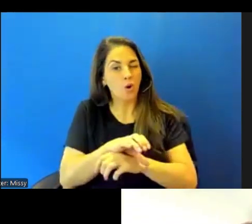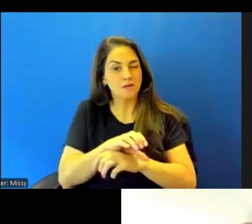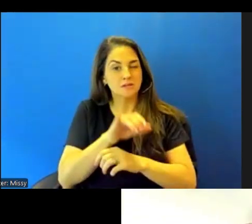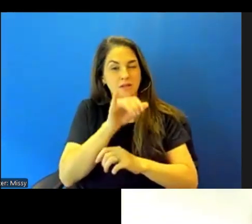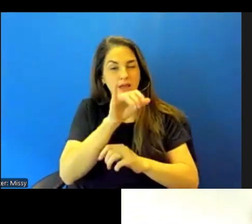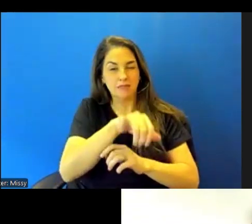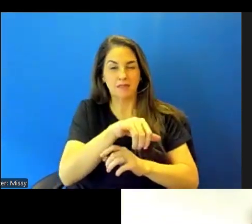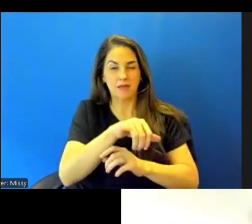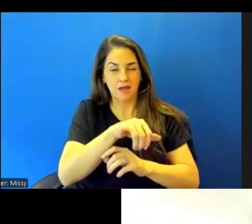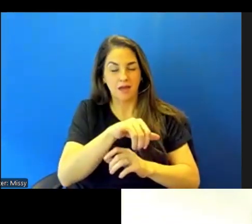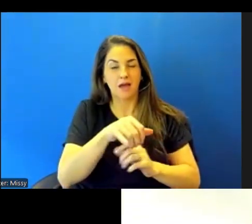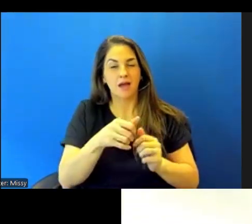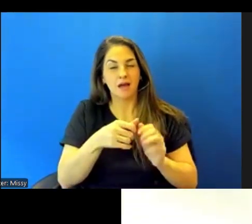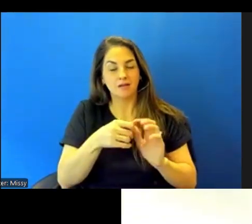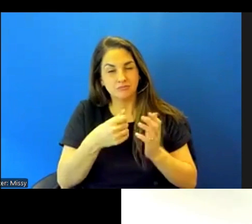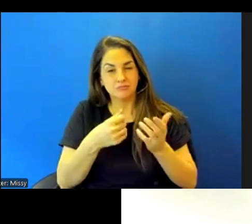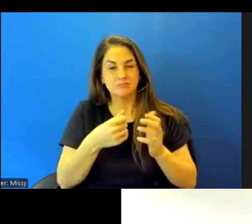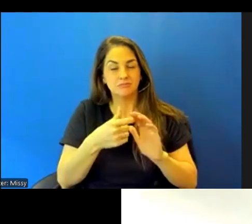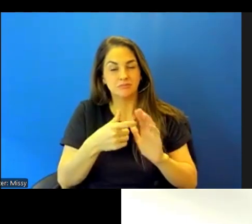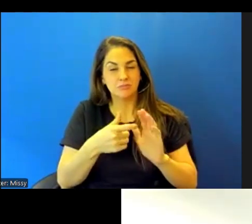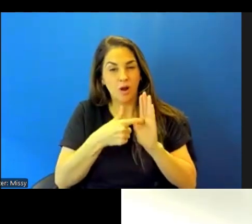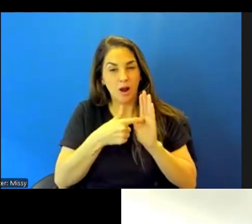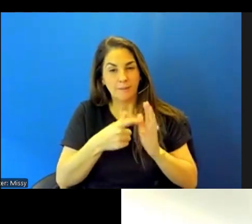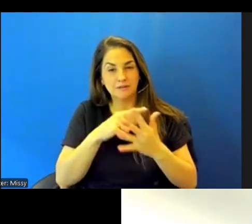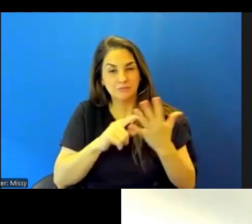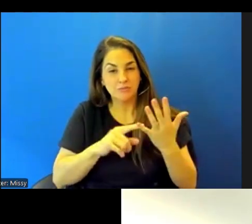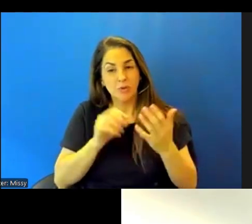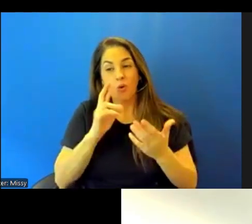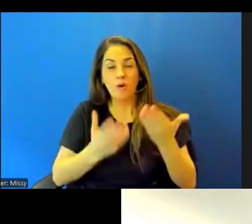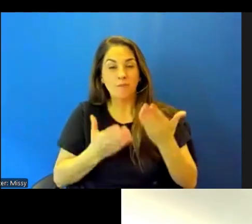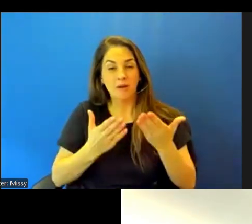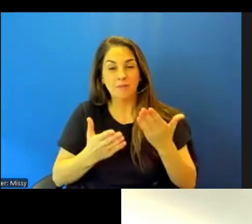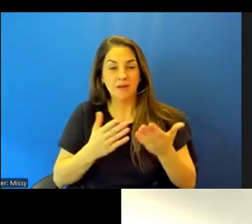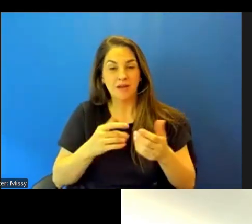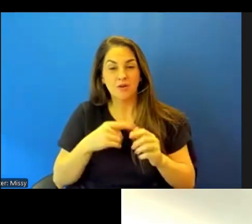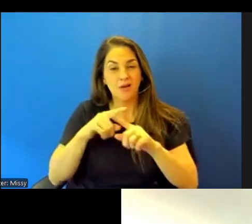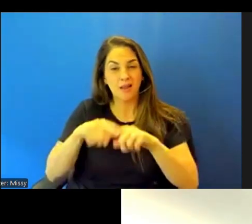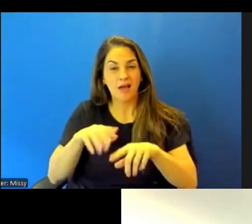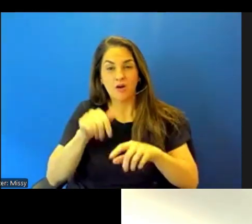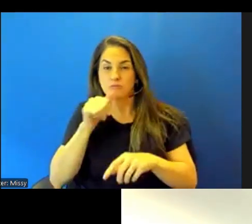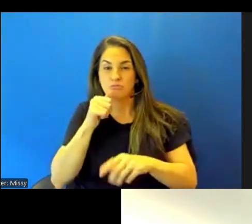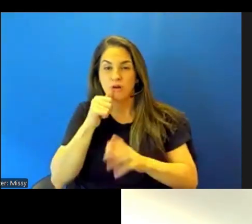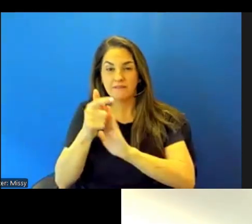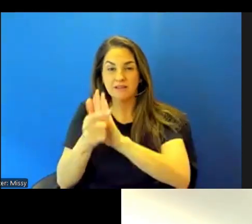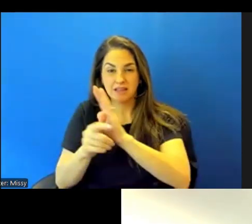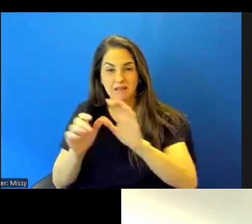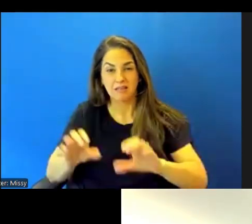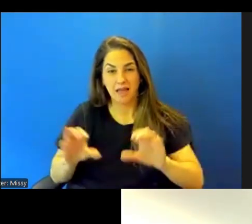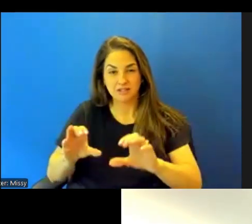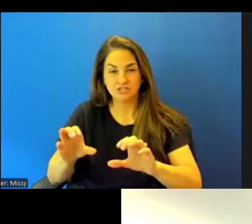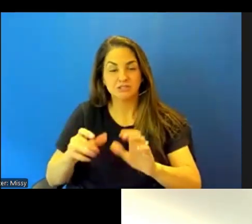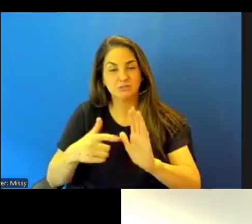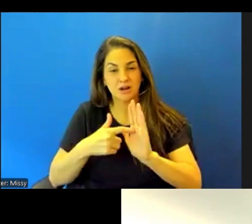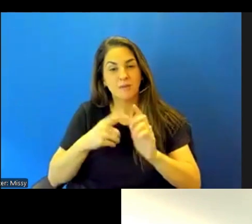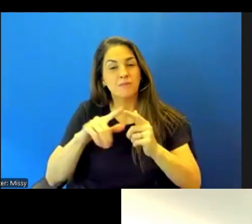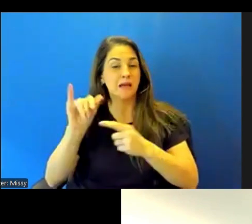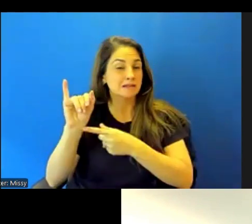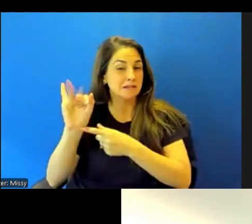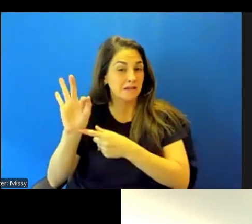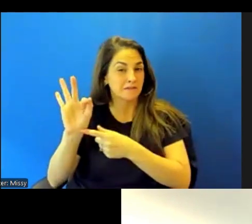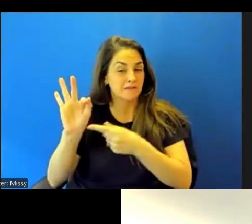priority, or might rely on private legal action for enforcement. But that's a big if right